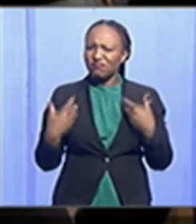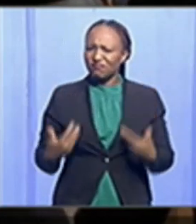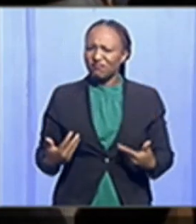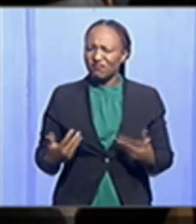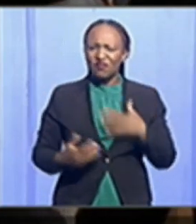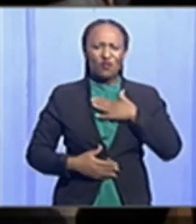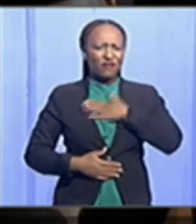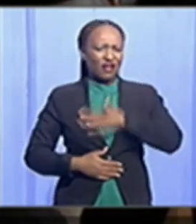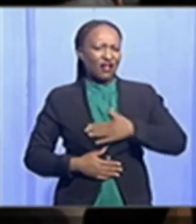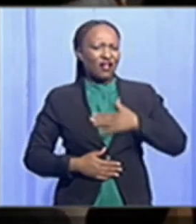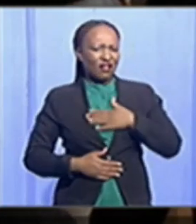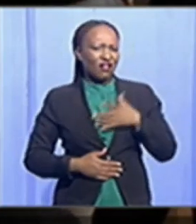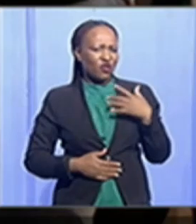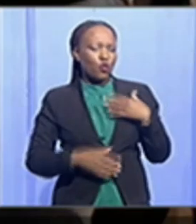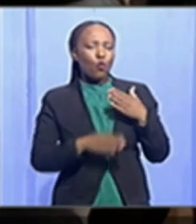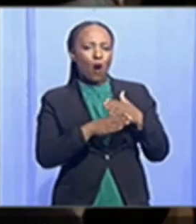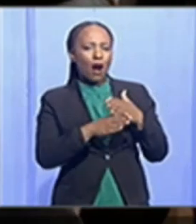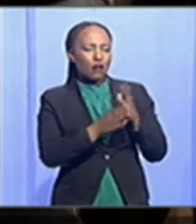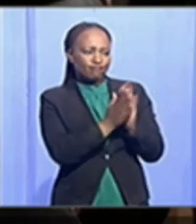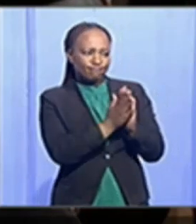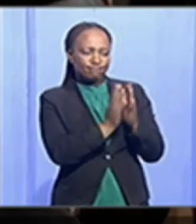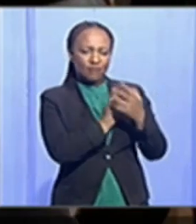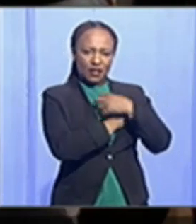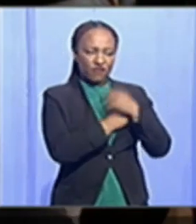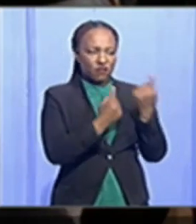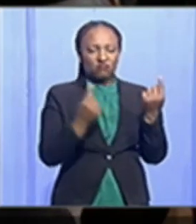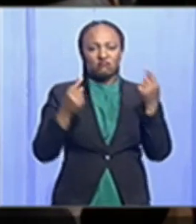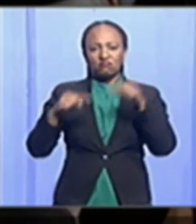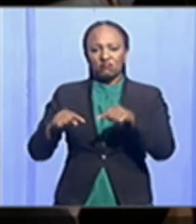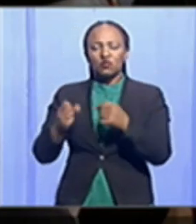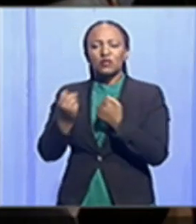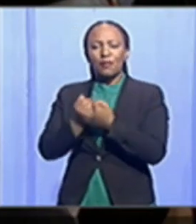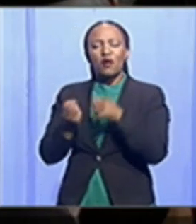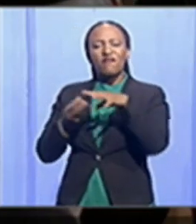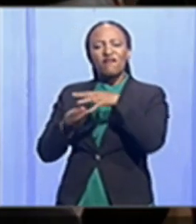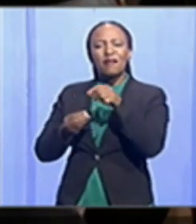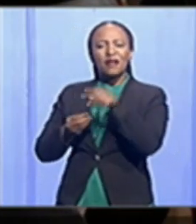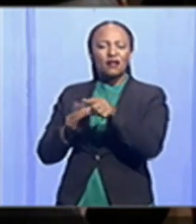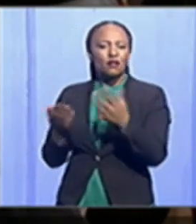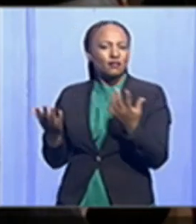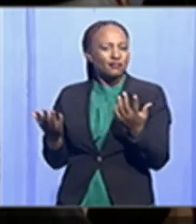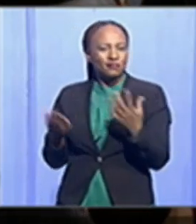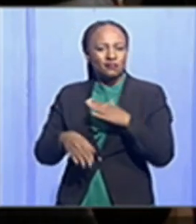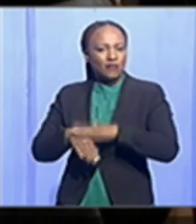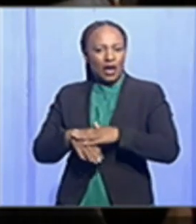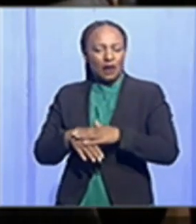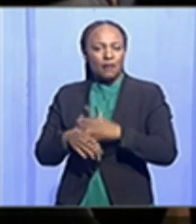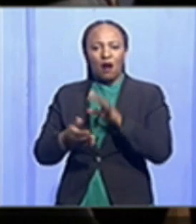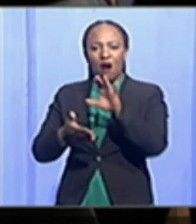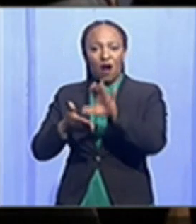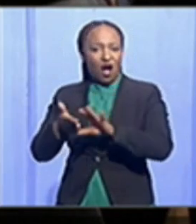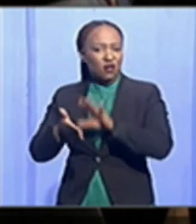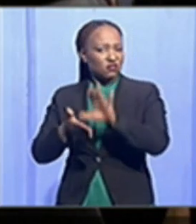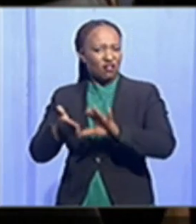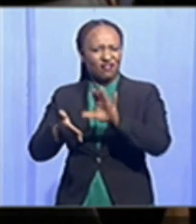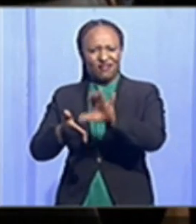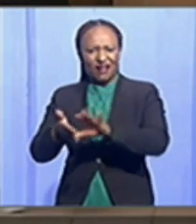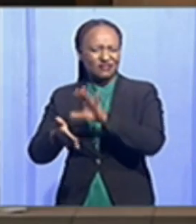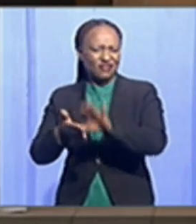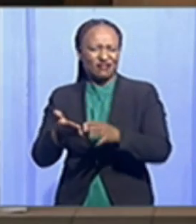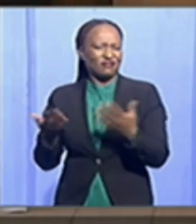you leave your workplace today to come support the family, but each and every time they just cancel a thing and it's just being